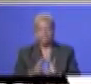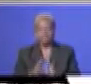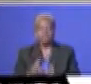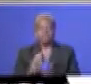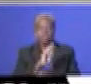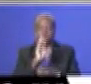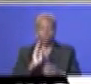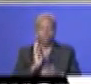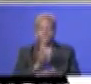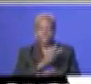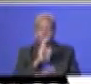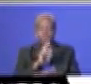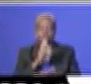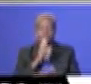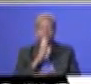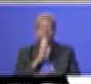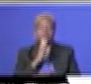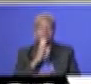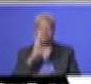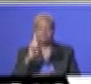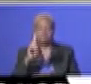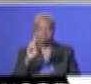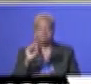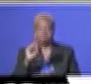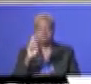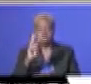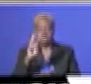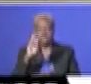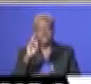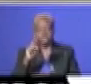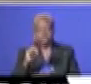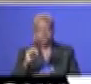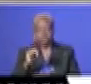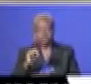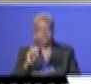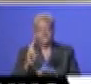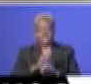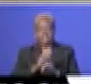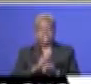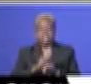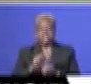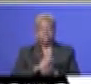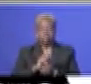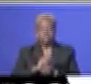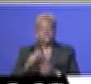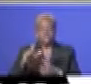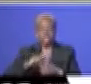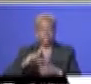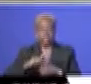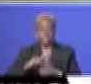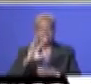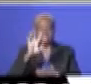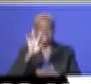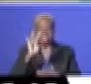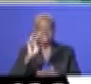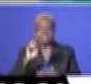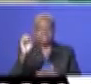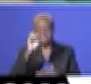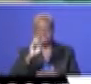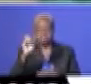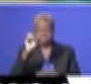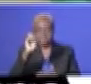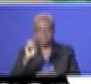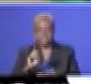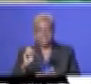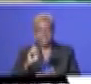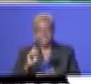water, some Dawn dishwashing liquid, and 70% rubbing alcohol. Gather them